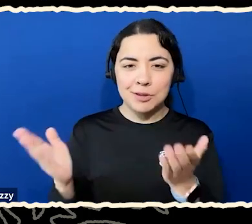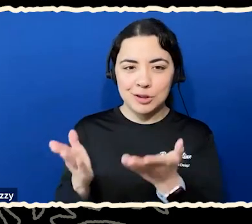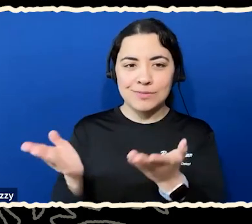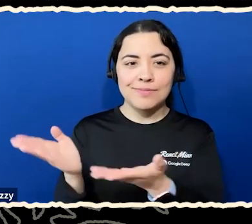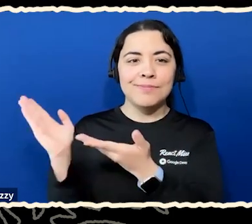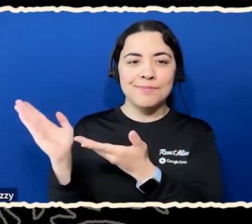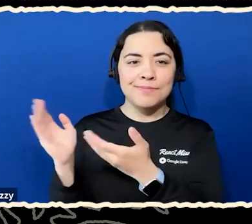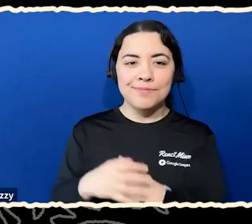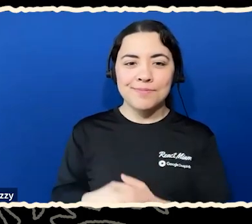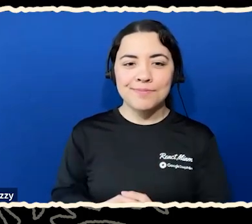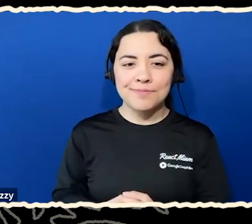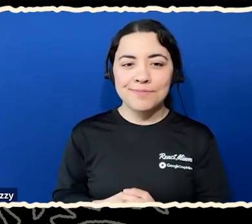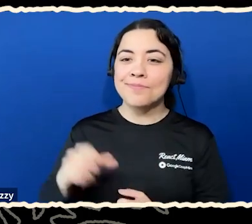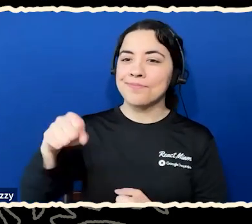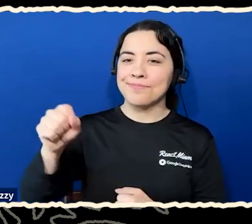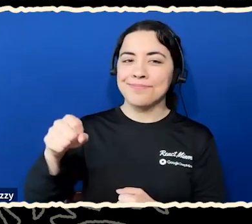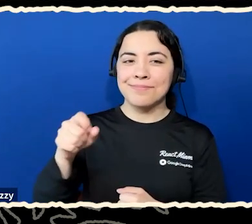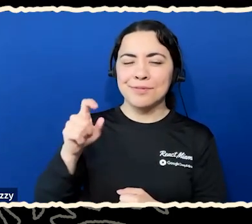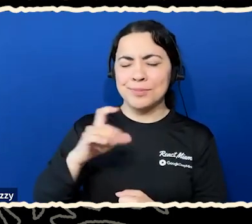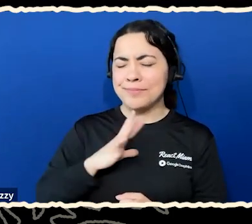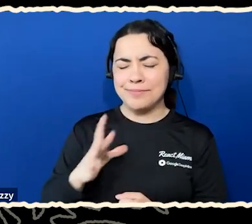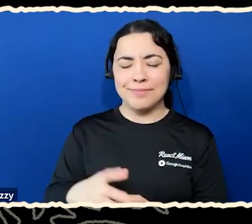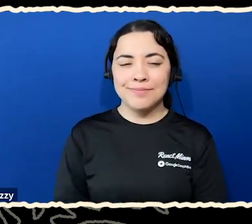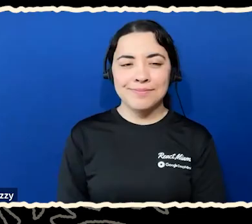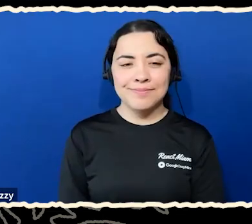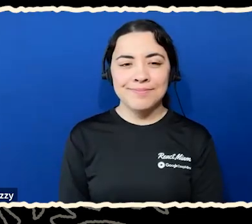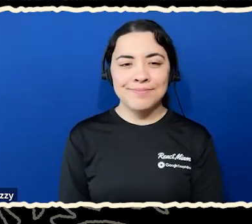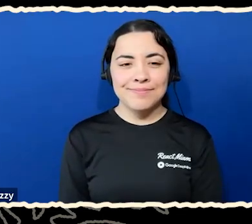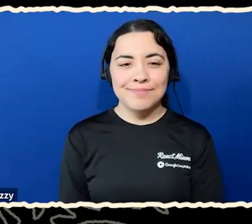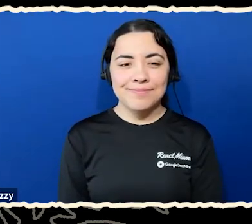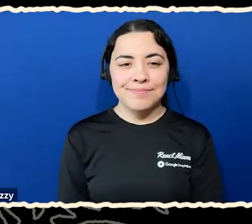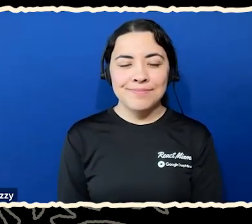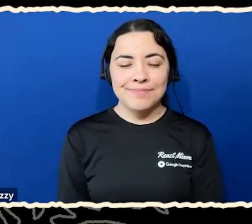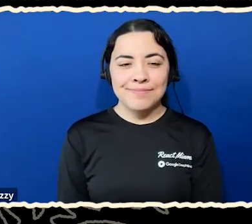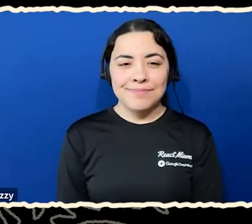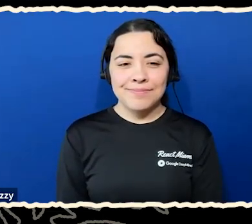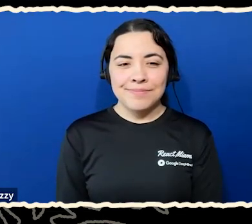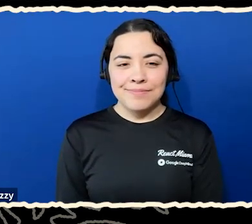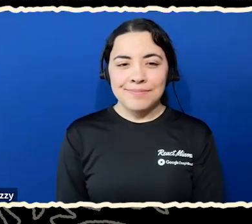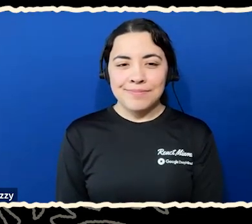Yeah, that should be fine. And then we just need to